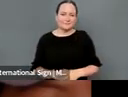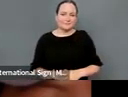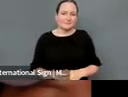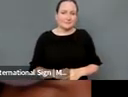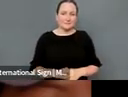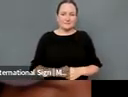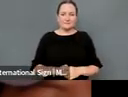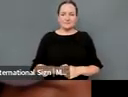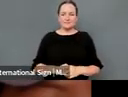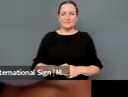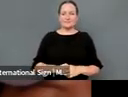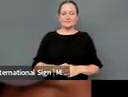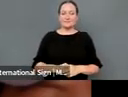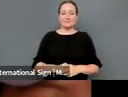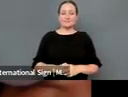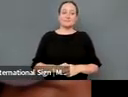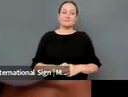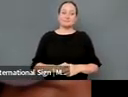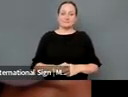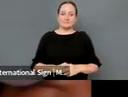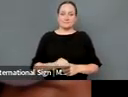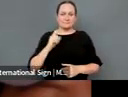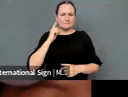Thank you for inviting me to share